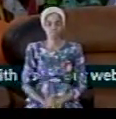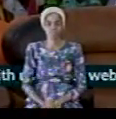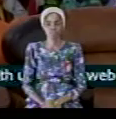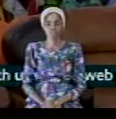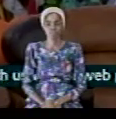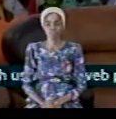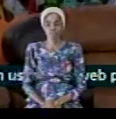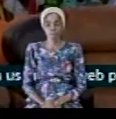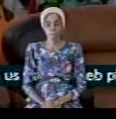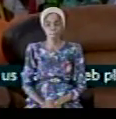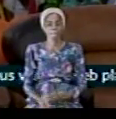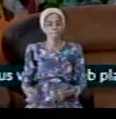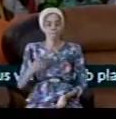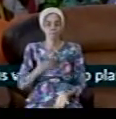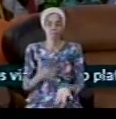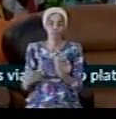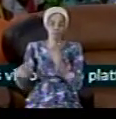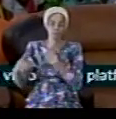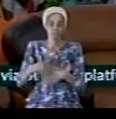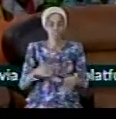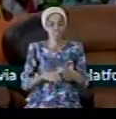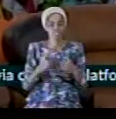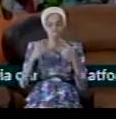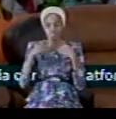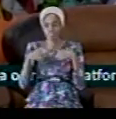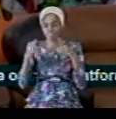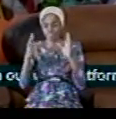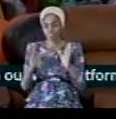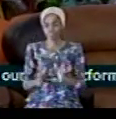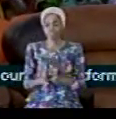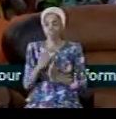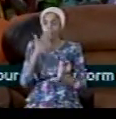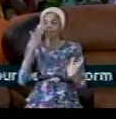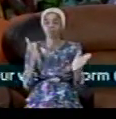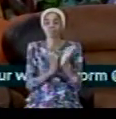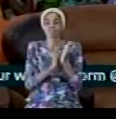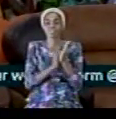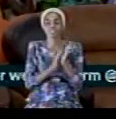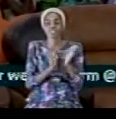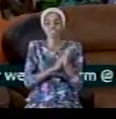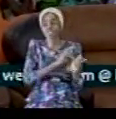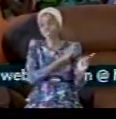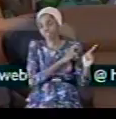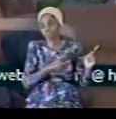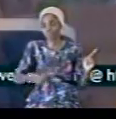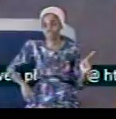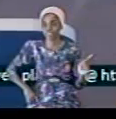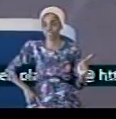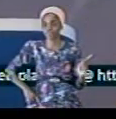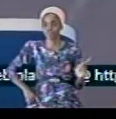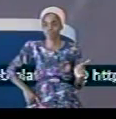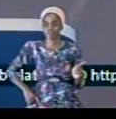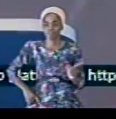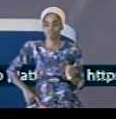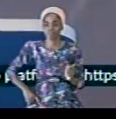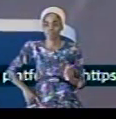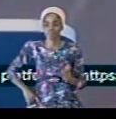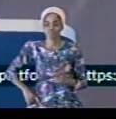Turn to the moderator. Praise the Lord. We have